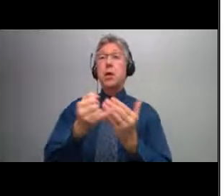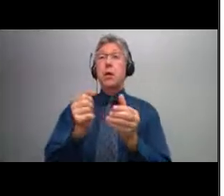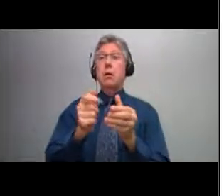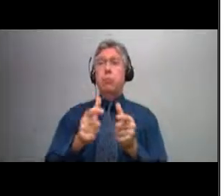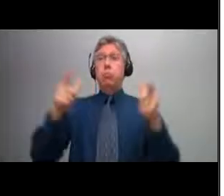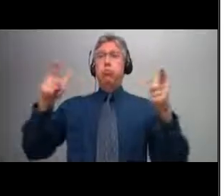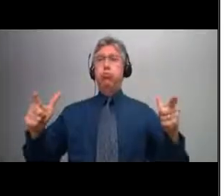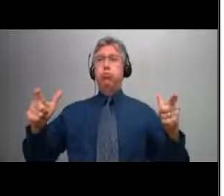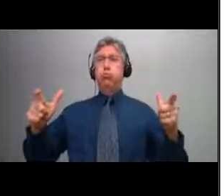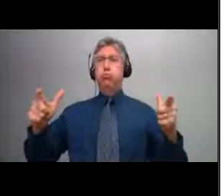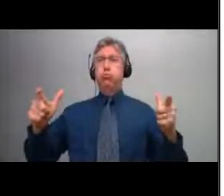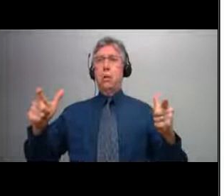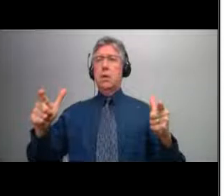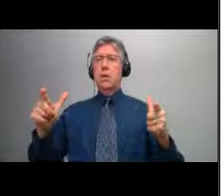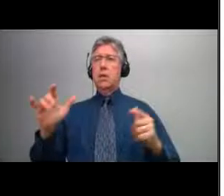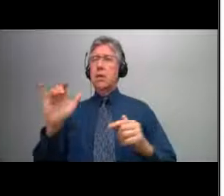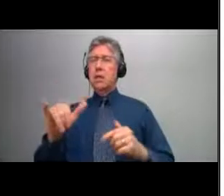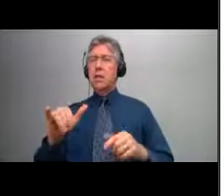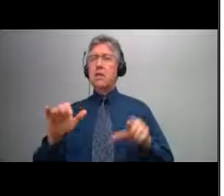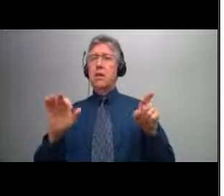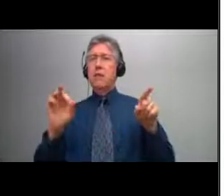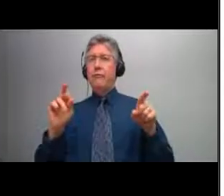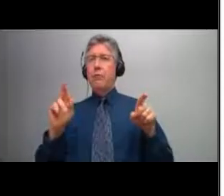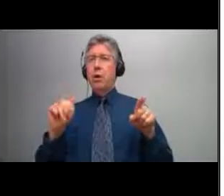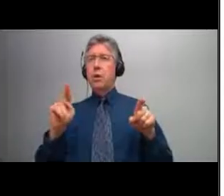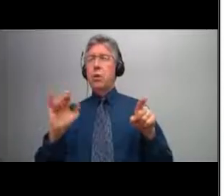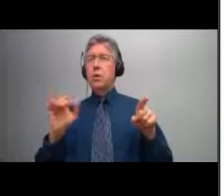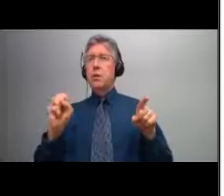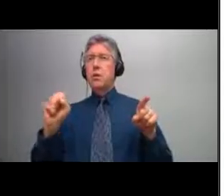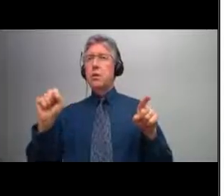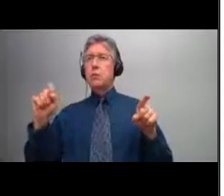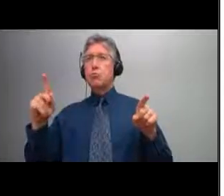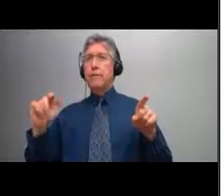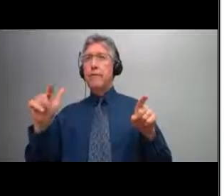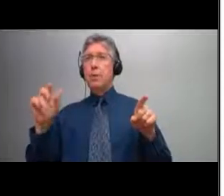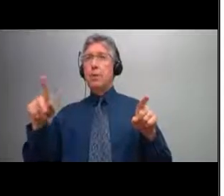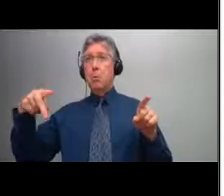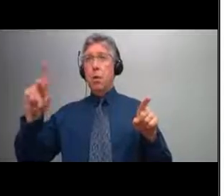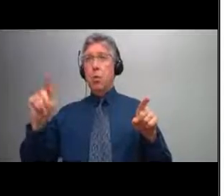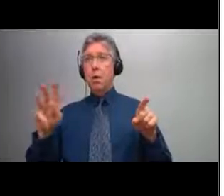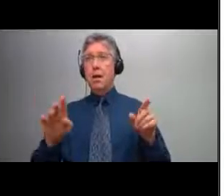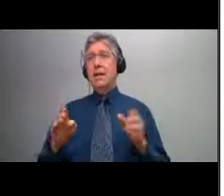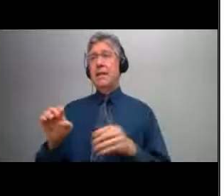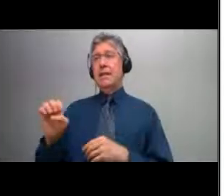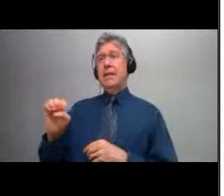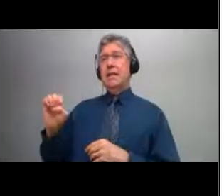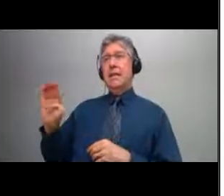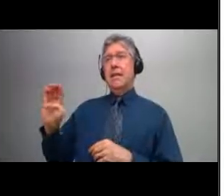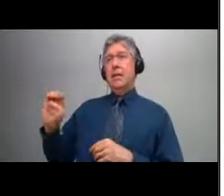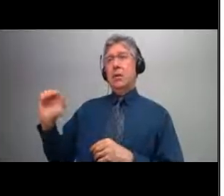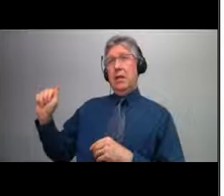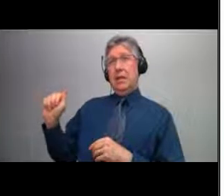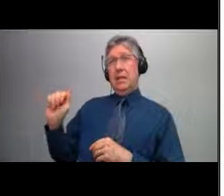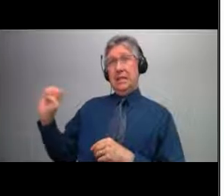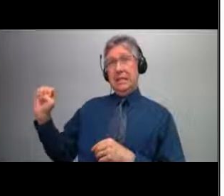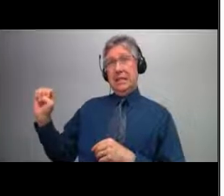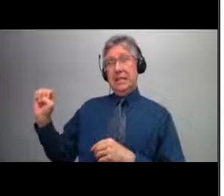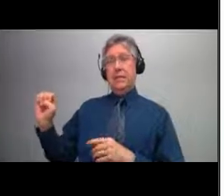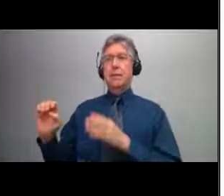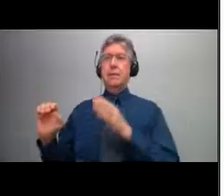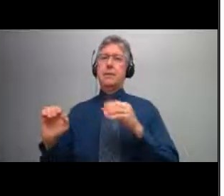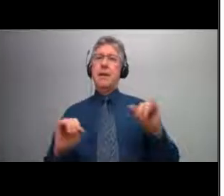footprint and is centered on the Franconia-Springfield Parkway, bound by Beulah Street to the east, Loisdale Road and the I-95